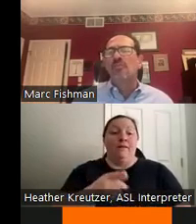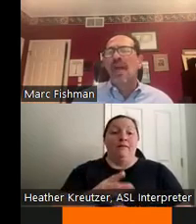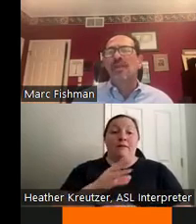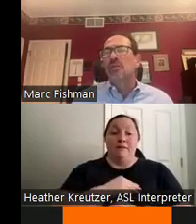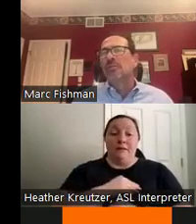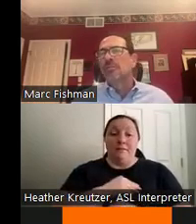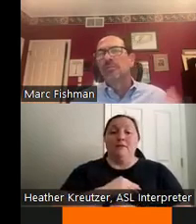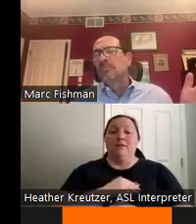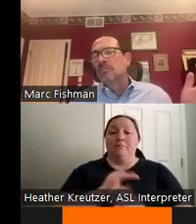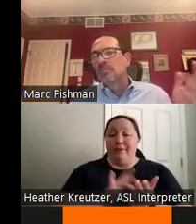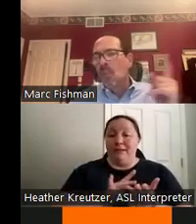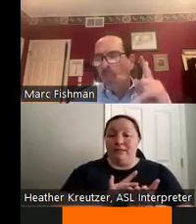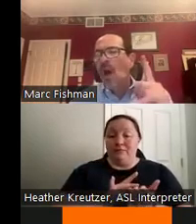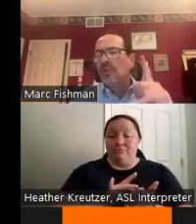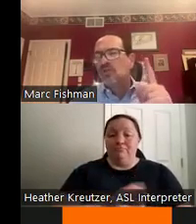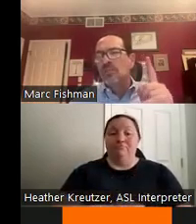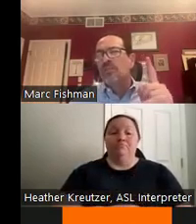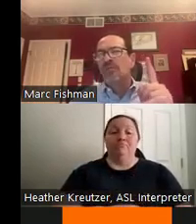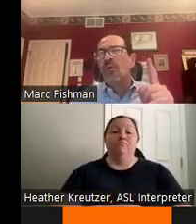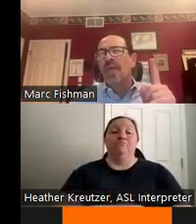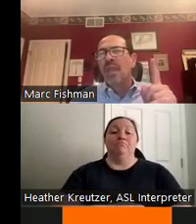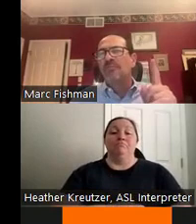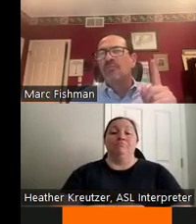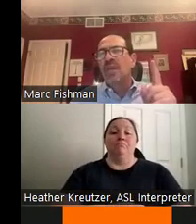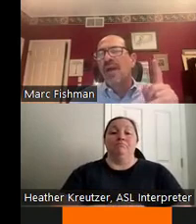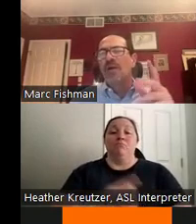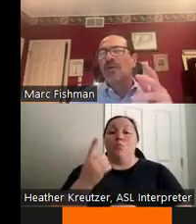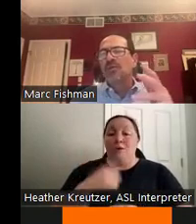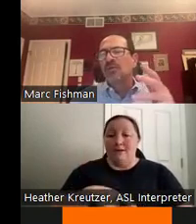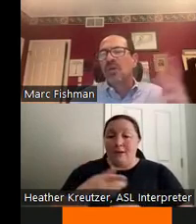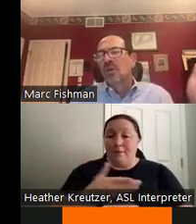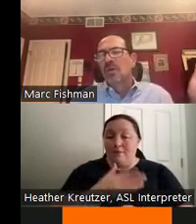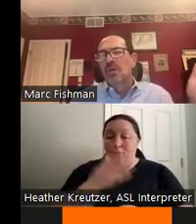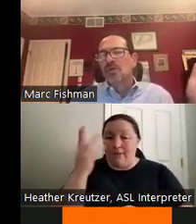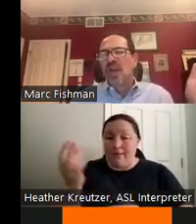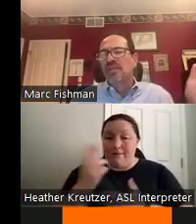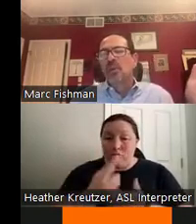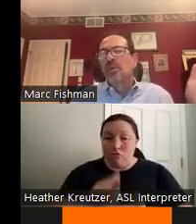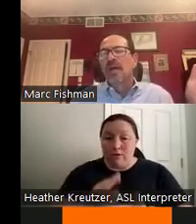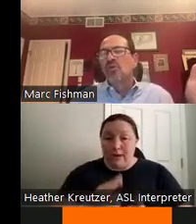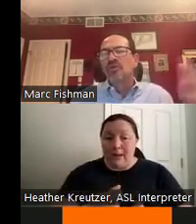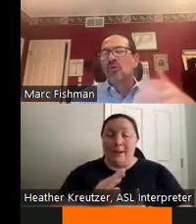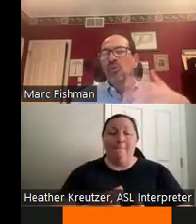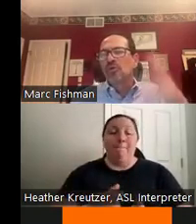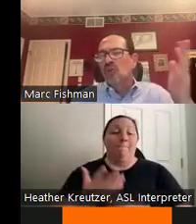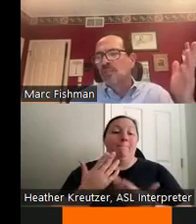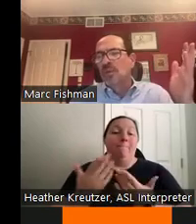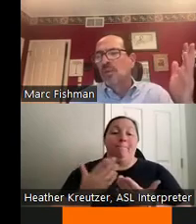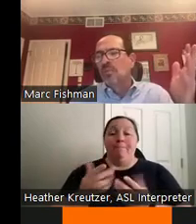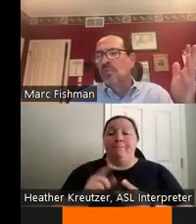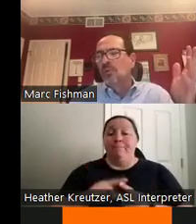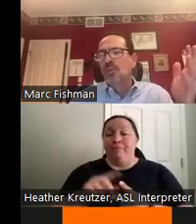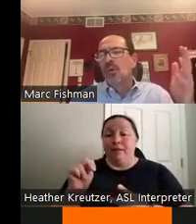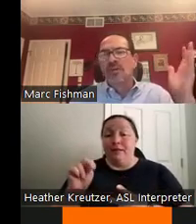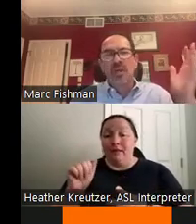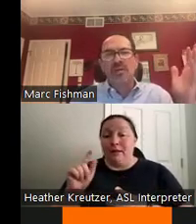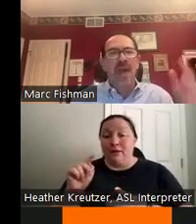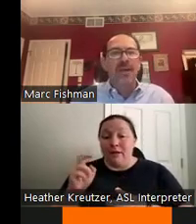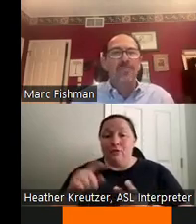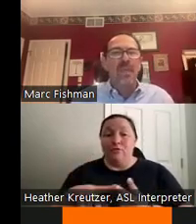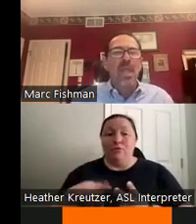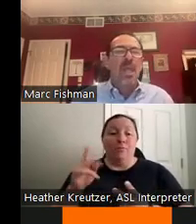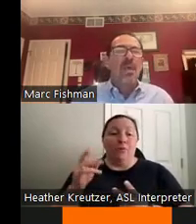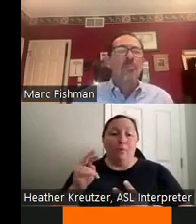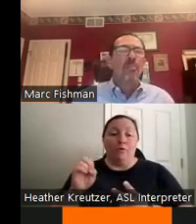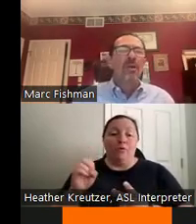a dose of medicine once before they left rehab, whether it's injectable naltrexone or injectable buprenorphine,